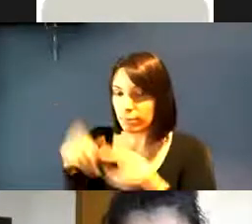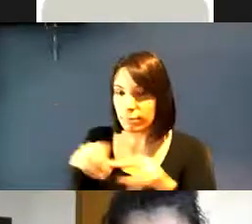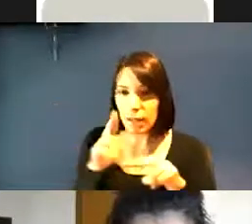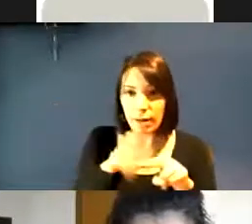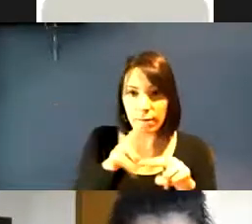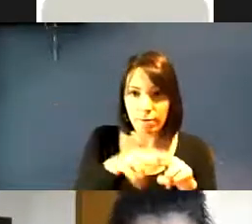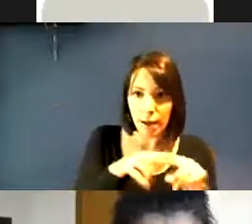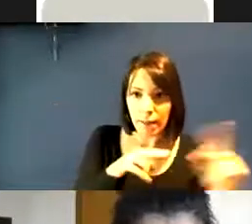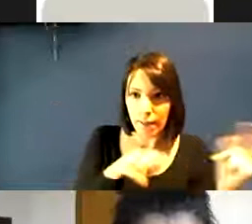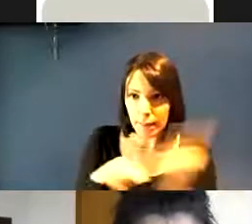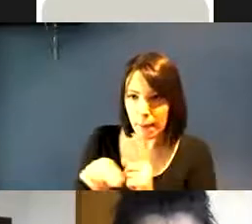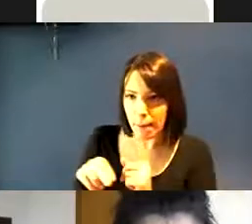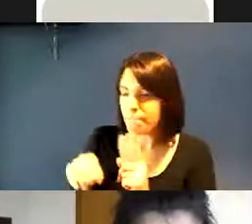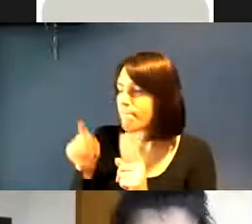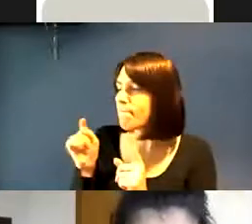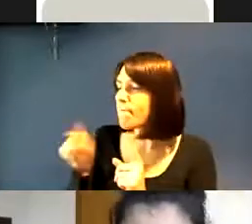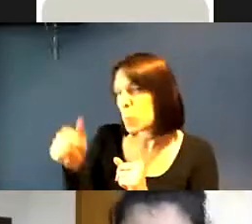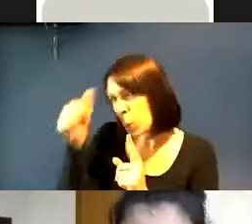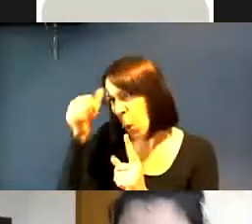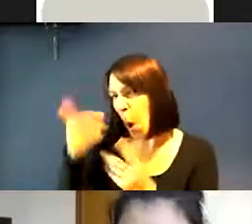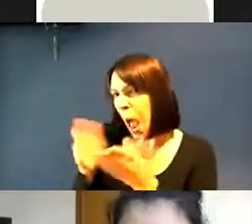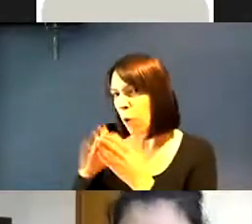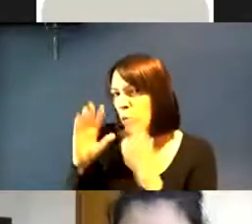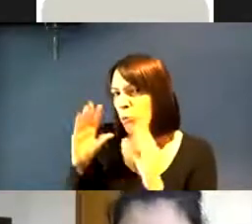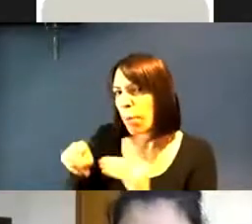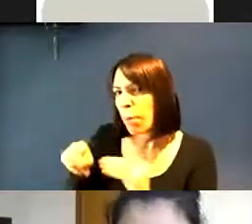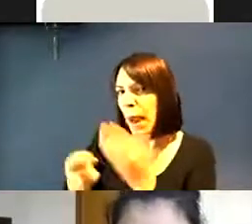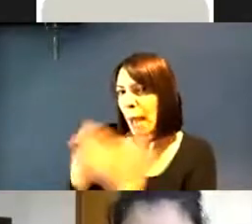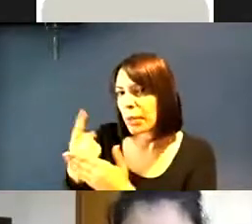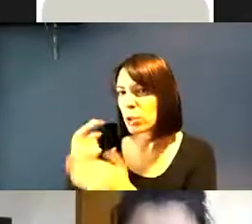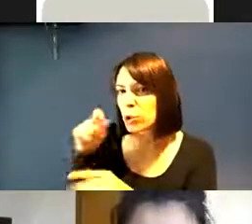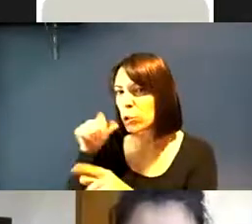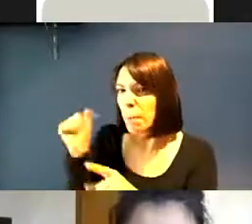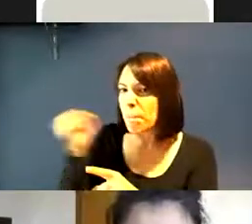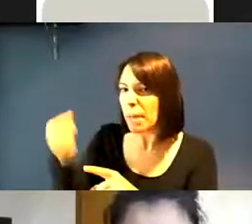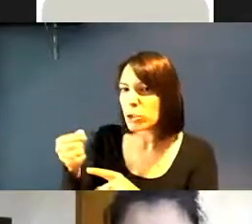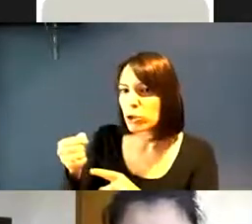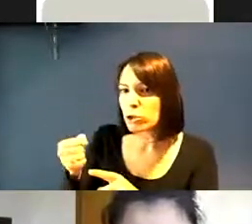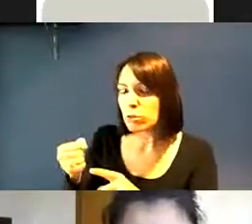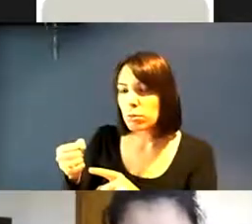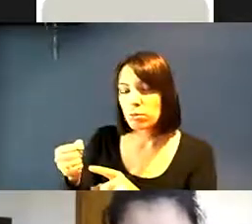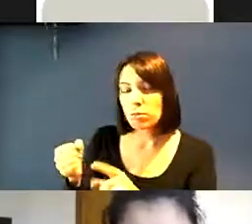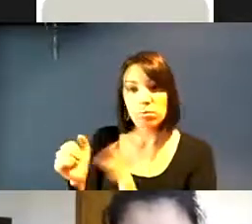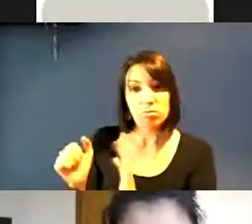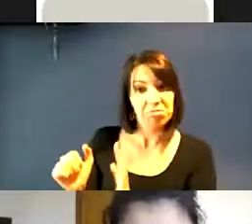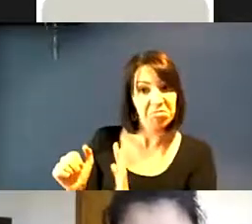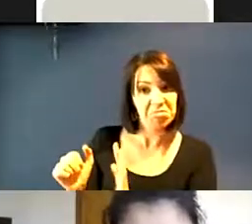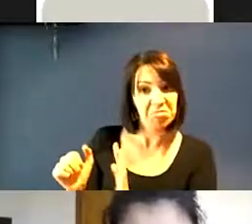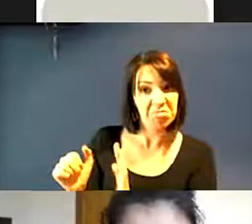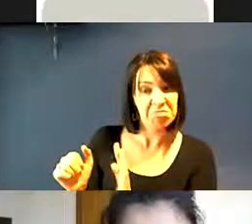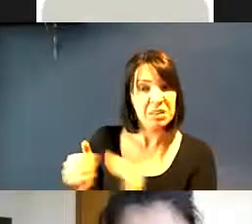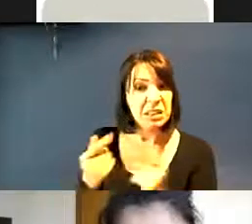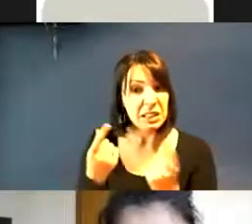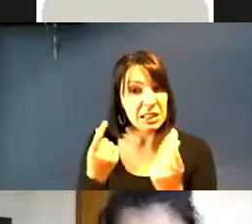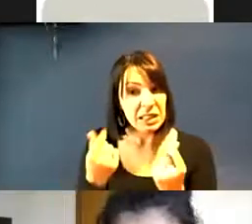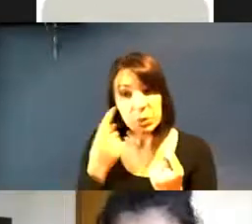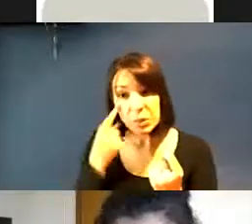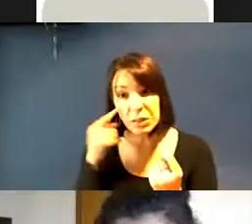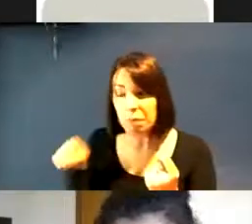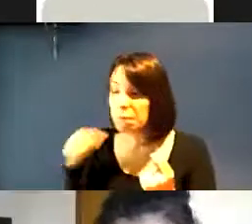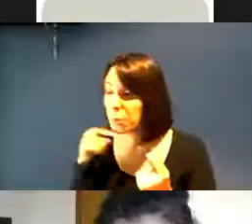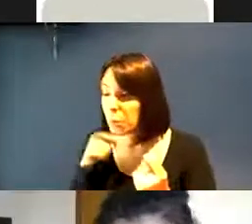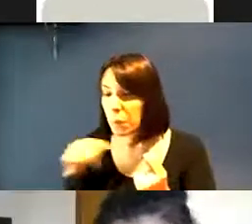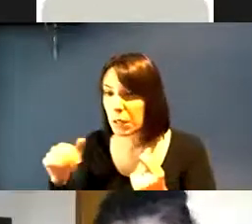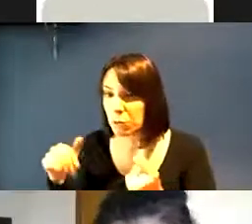they should handle that is just by hitting them back. And it's pretty easy to see how this young boy might then grow up into a